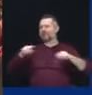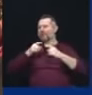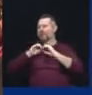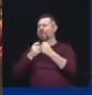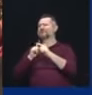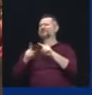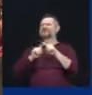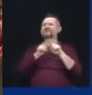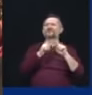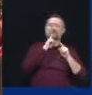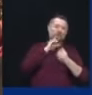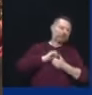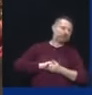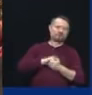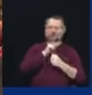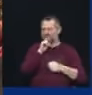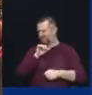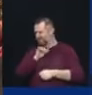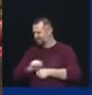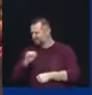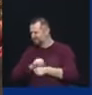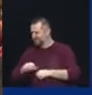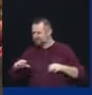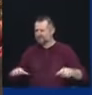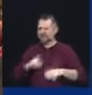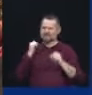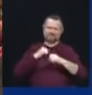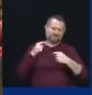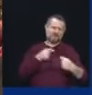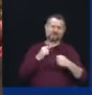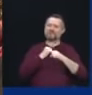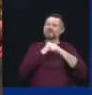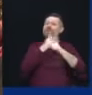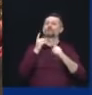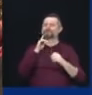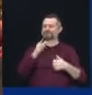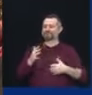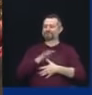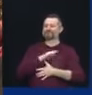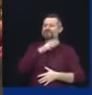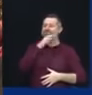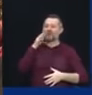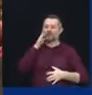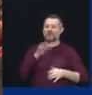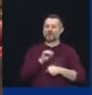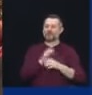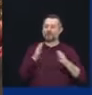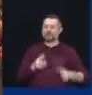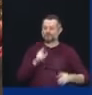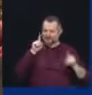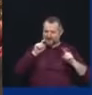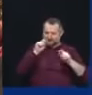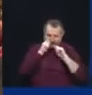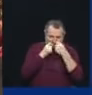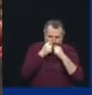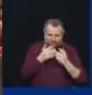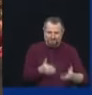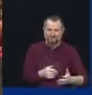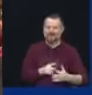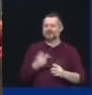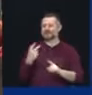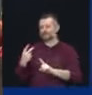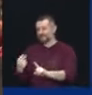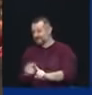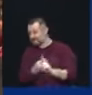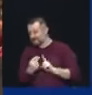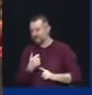for prioritizing farm worker testing and vaccination throughout New York State. I am so honored to be here today